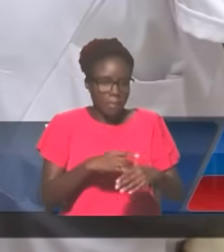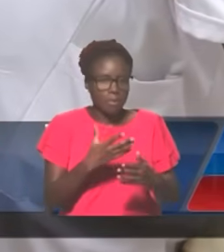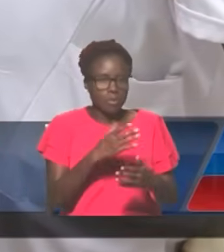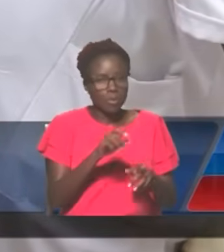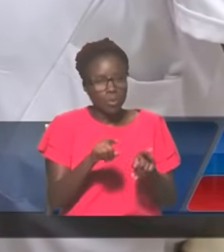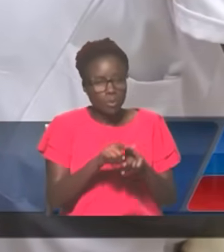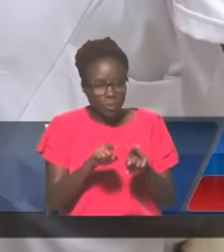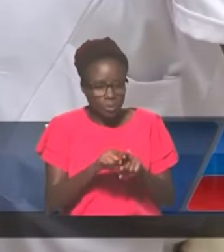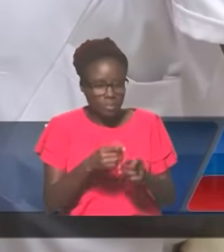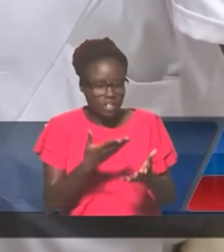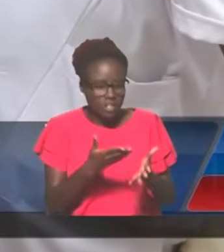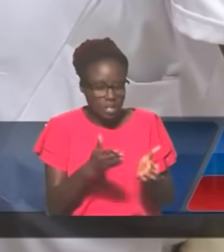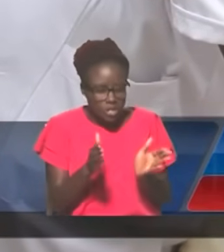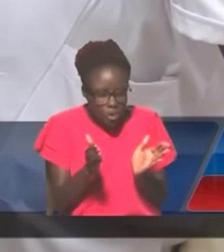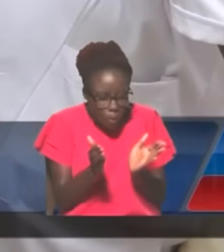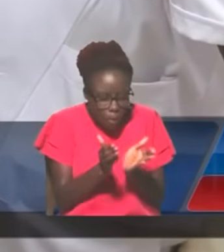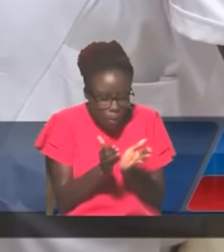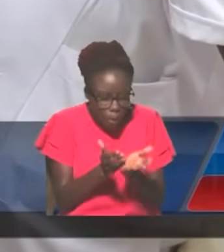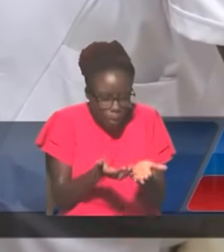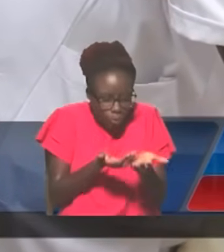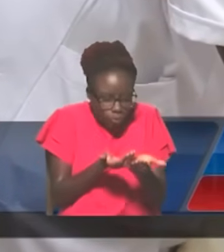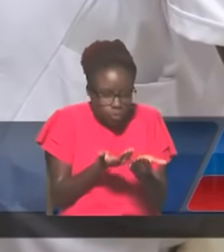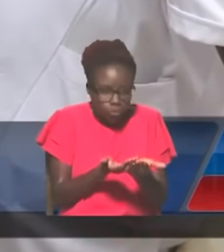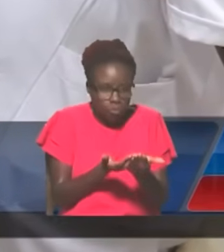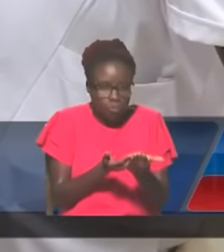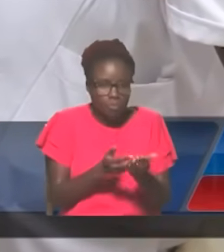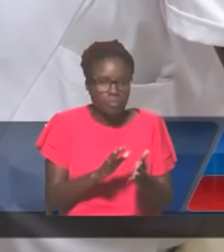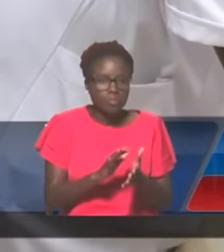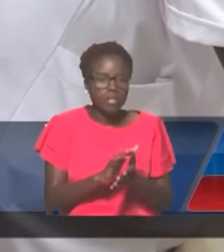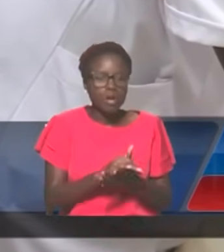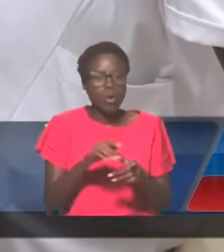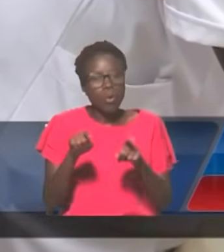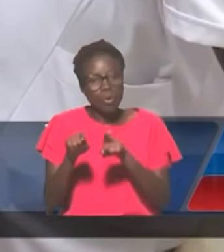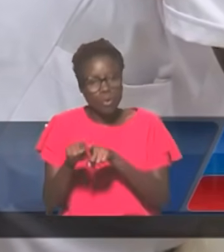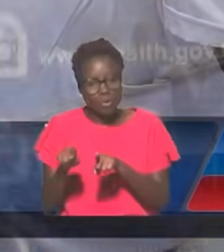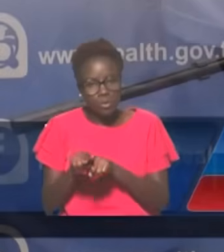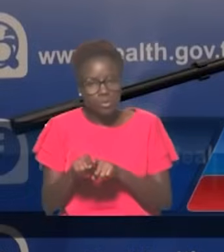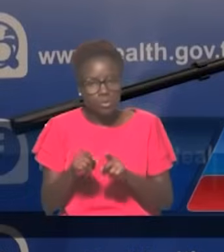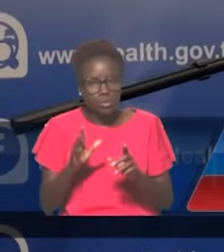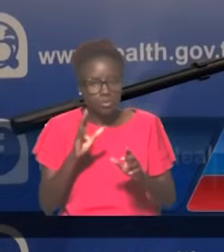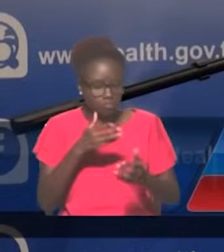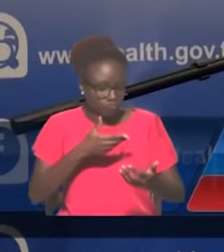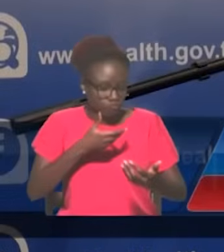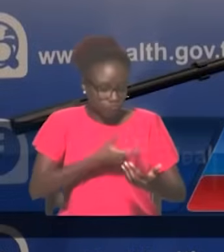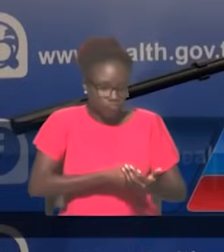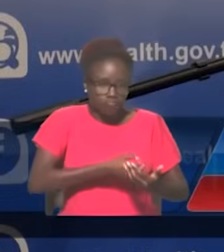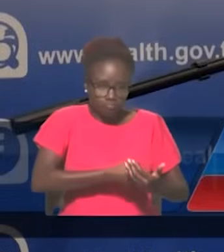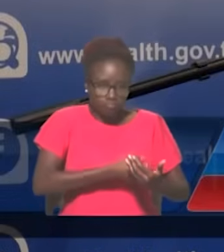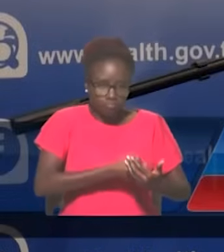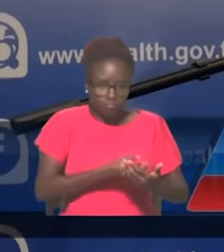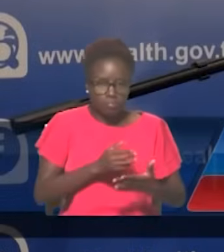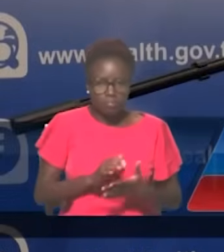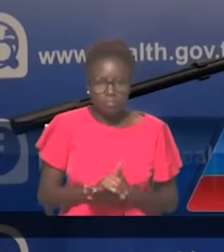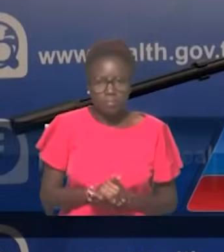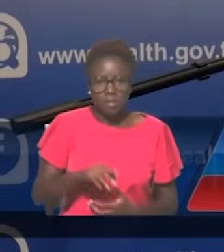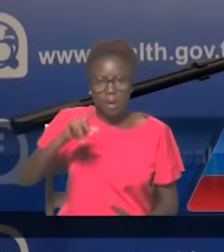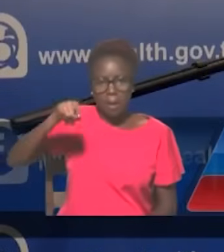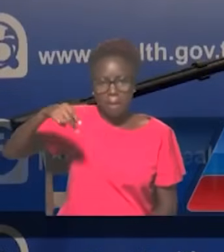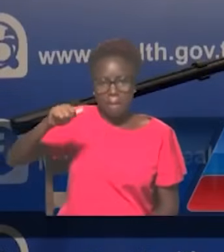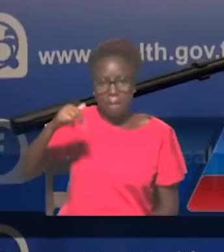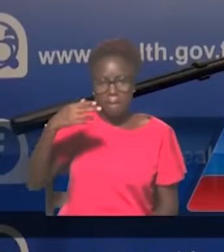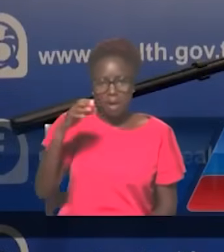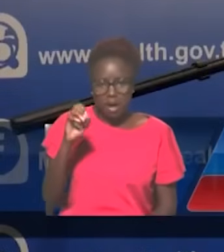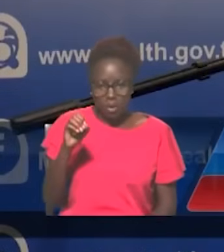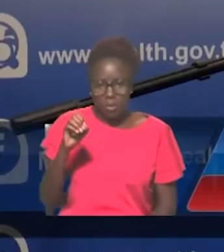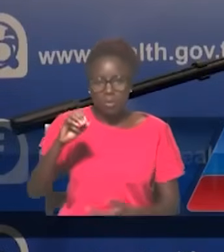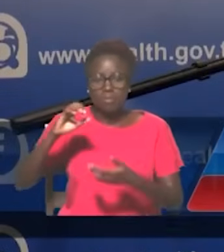between the baby and parent, typically the mother, along with exclusive breastfeeding. PAHO will today be supporting the Ministry